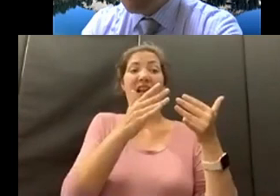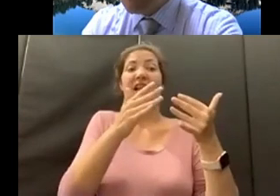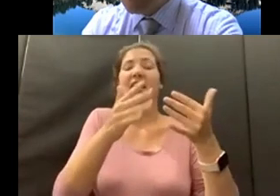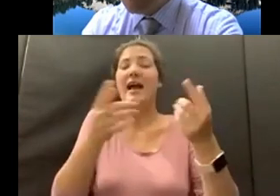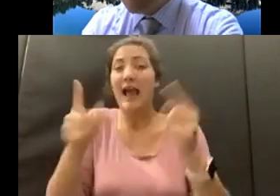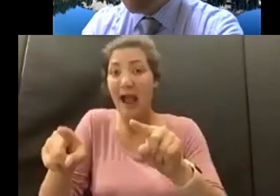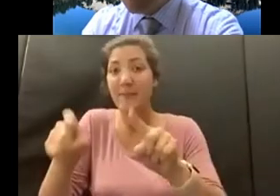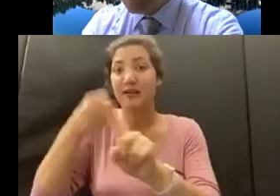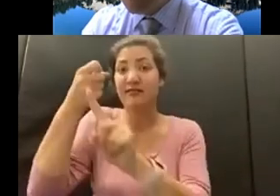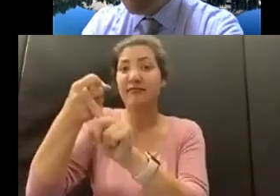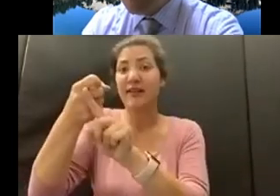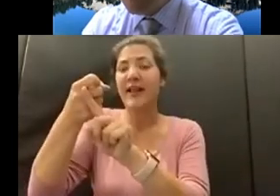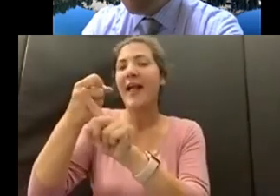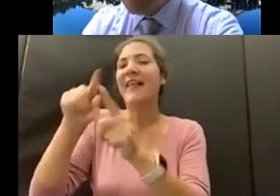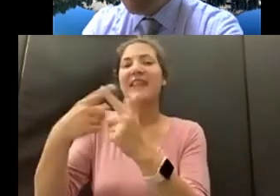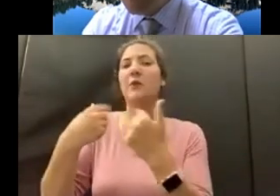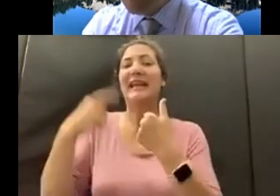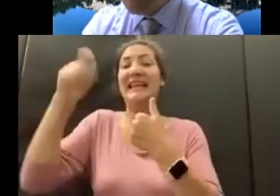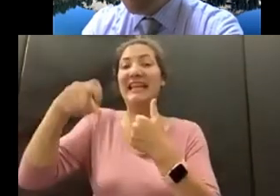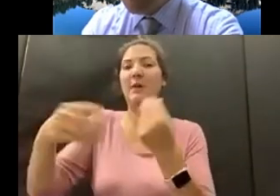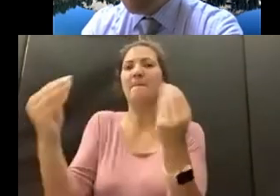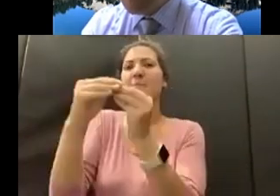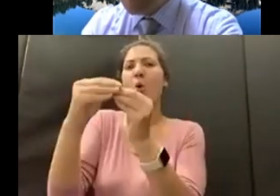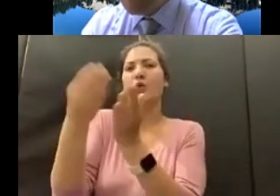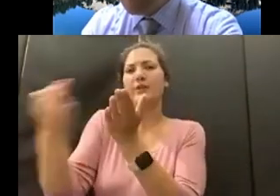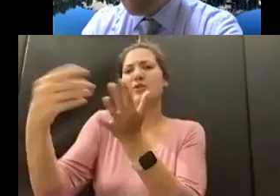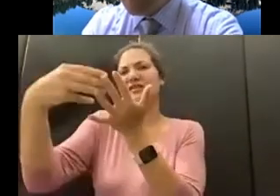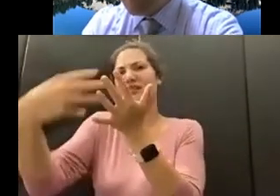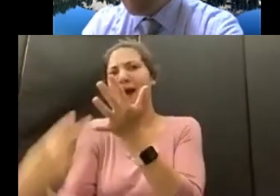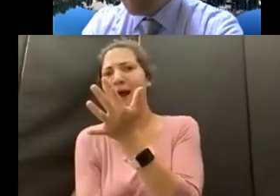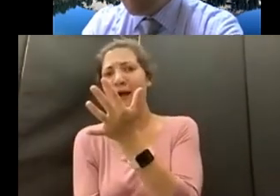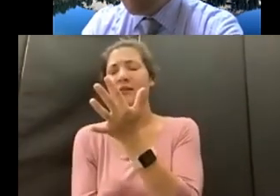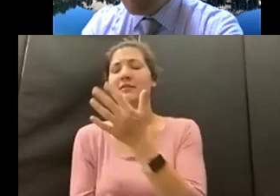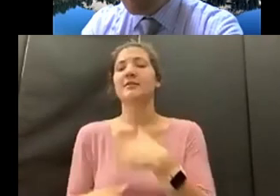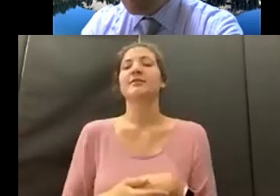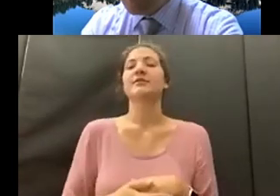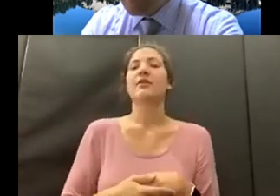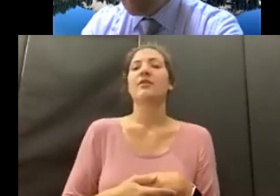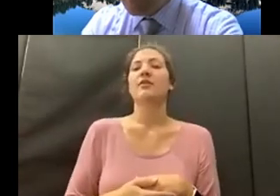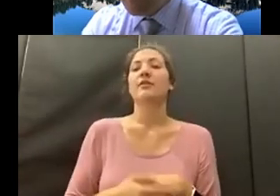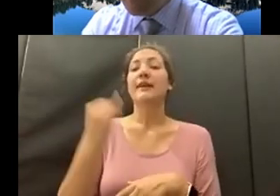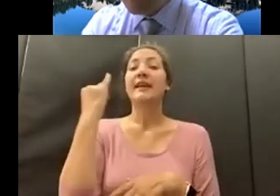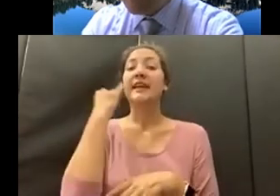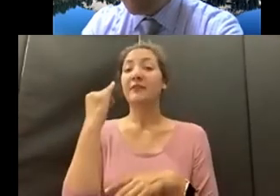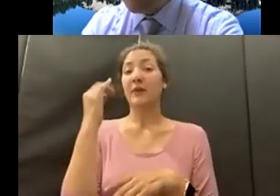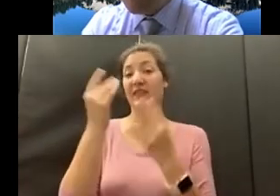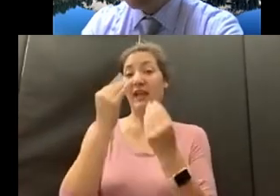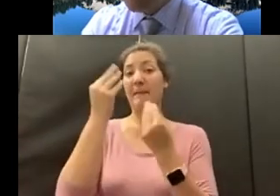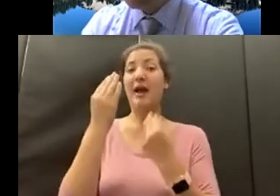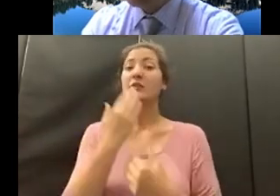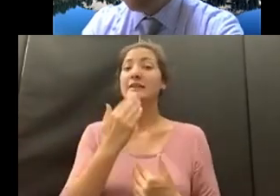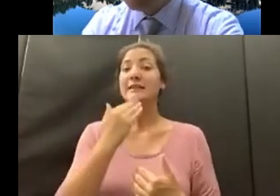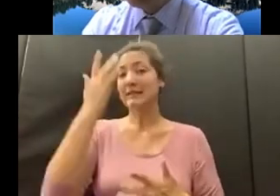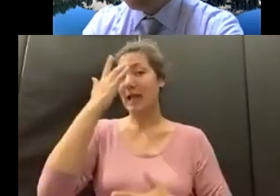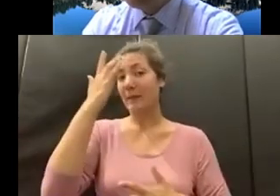has a physical health issue like diabetes, then they need their insulin. They need their insulin properly stored and